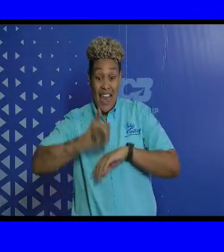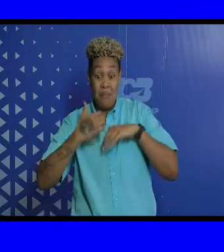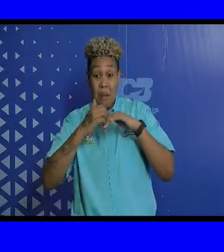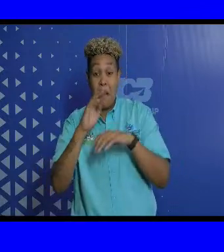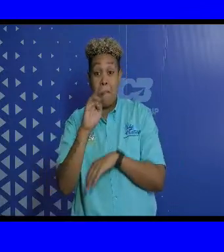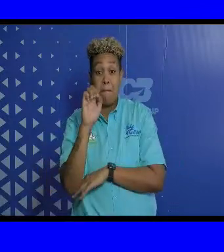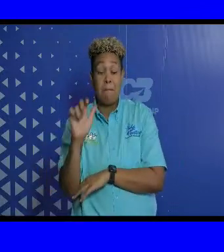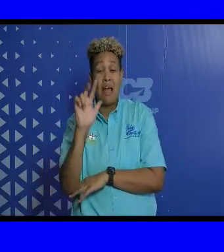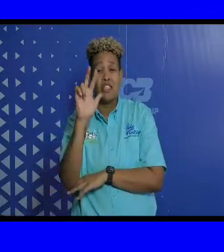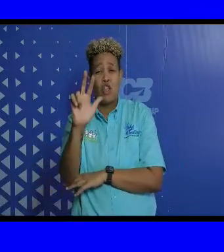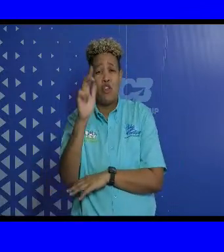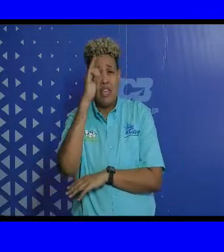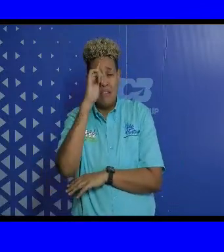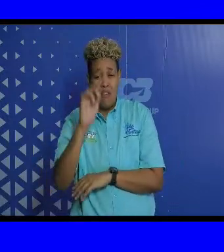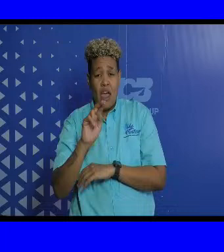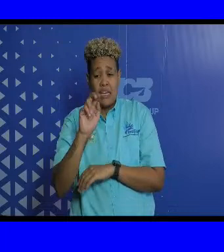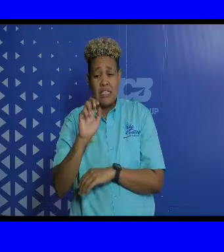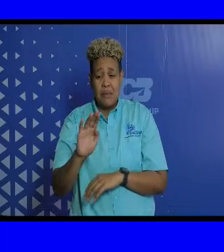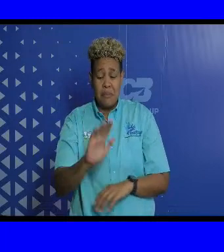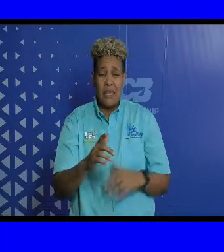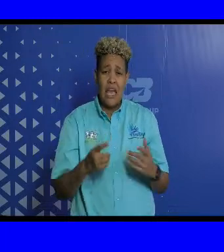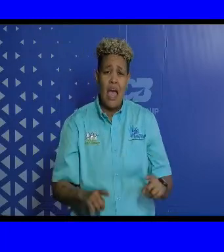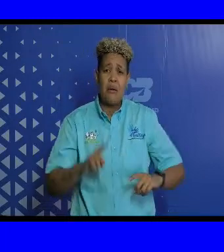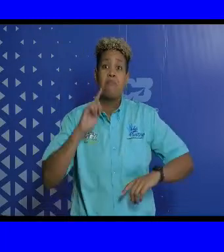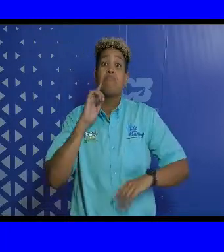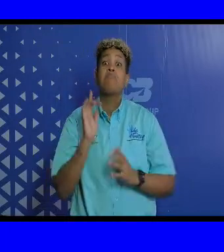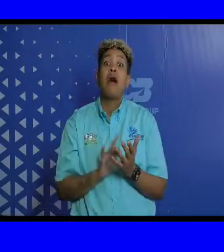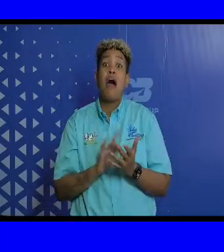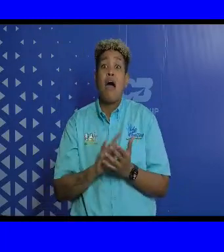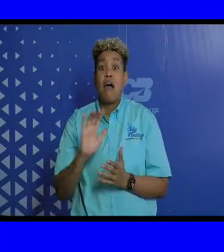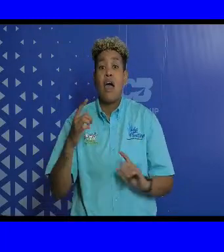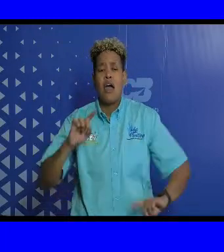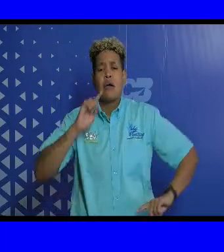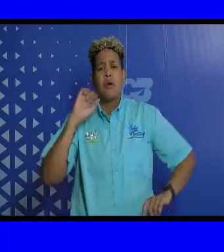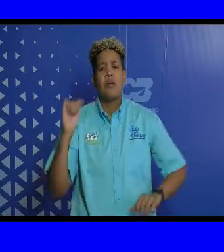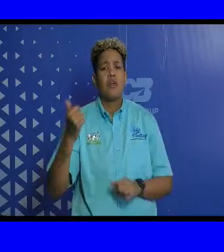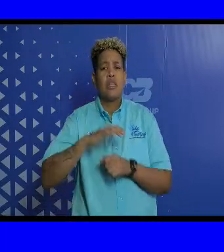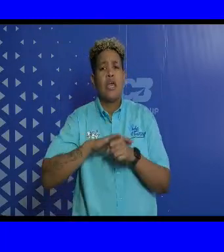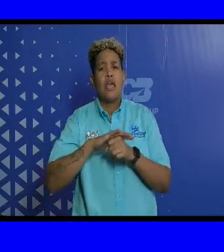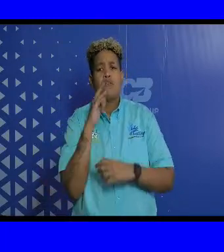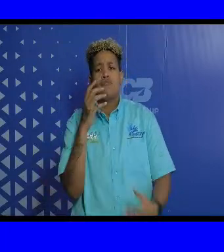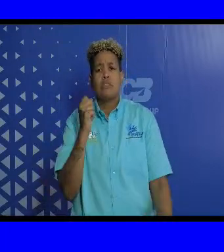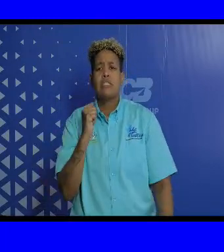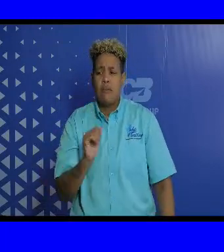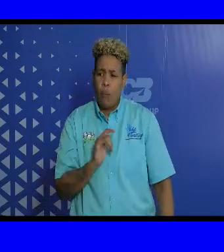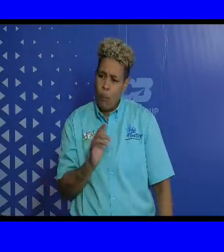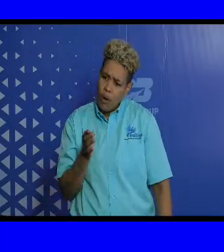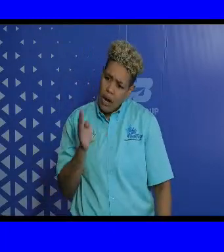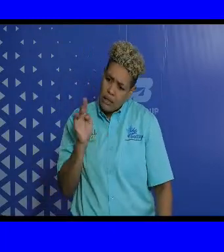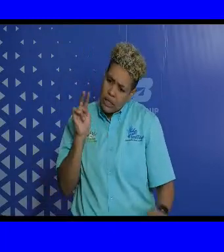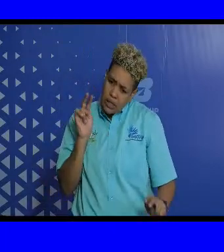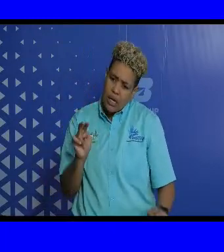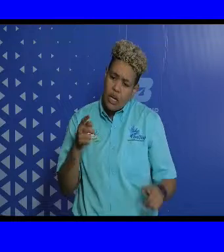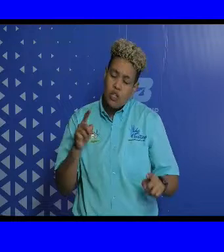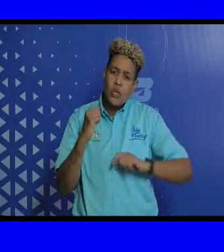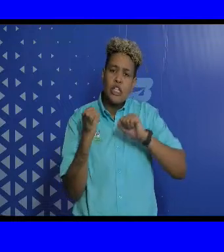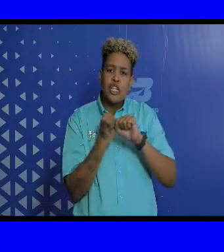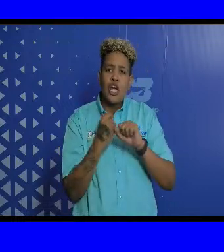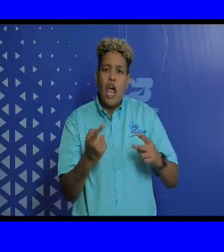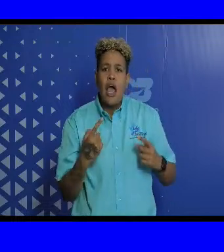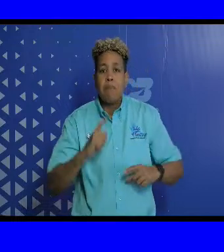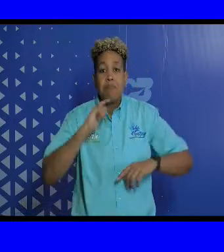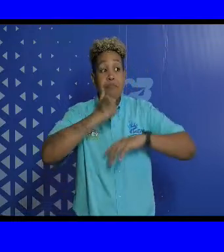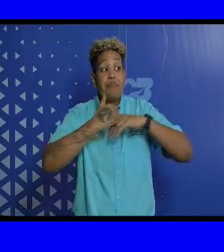for National Commercial Bank Jamaica Limited was also another area receiving significant attention during the year.